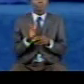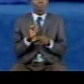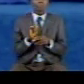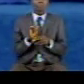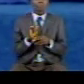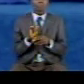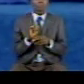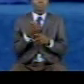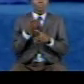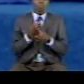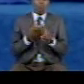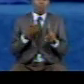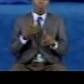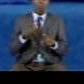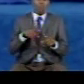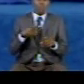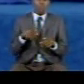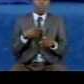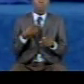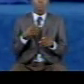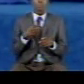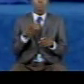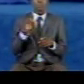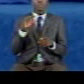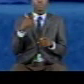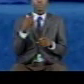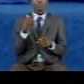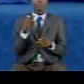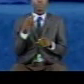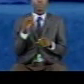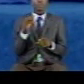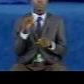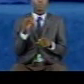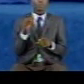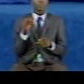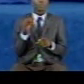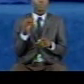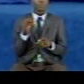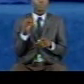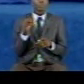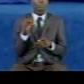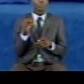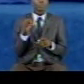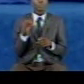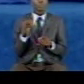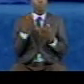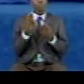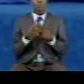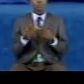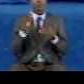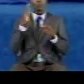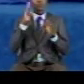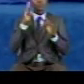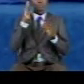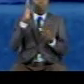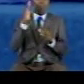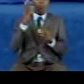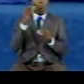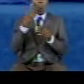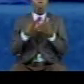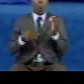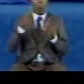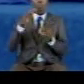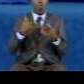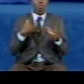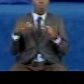Nigeria. I am here before the children of God to testify for what God has done for me. Brethren, God has been